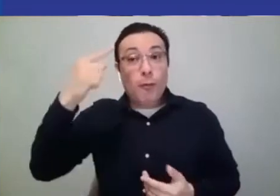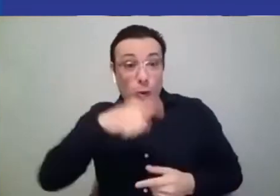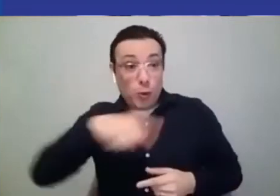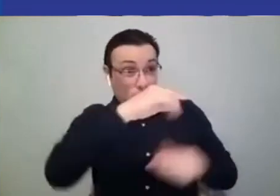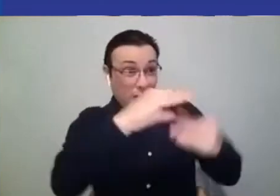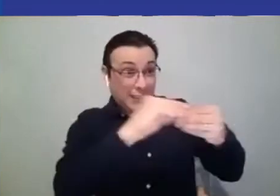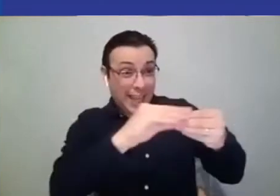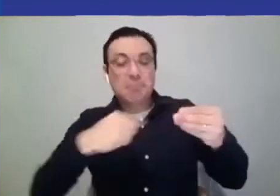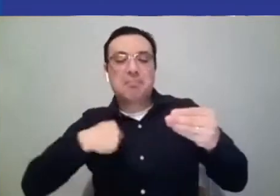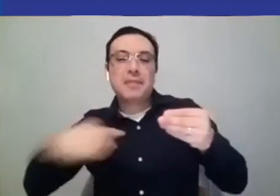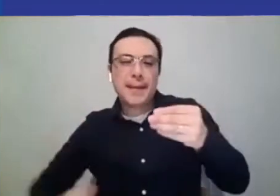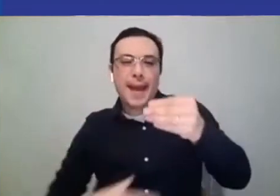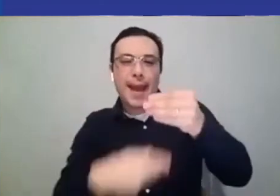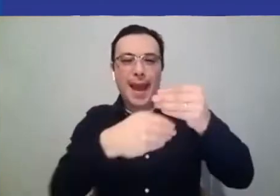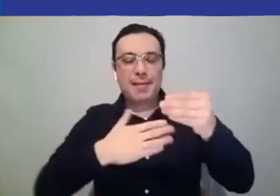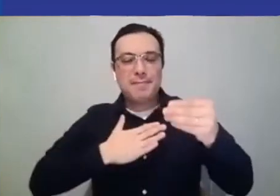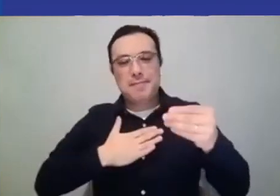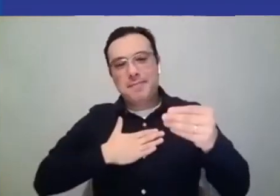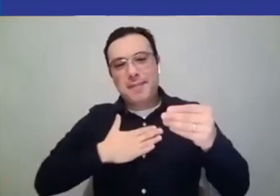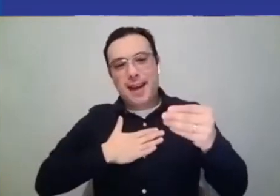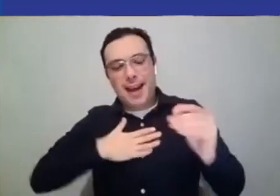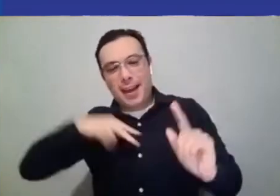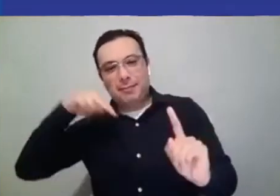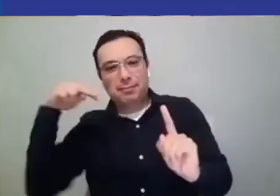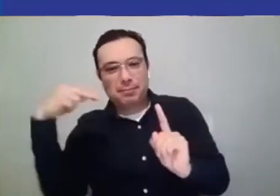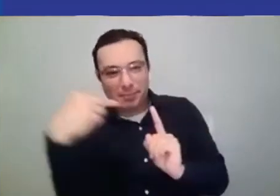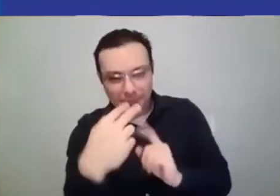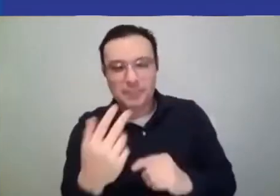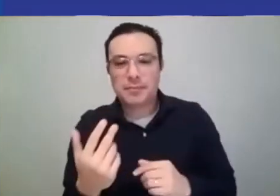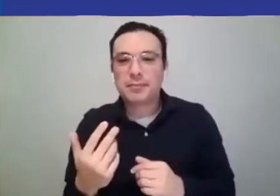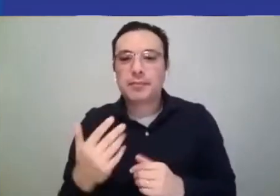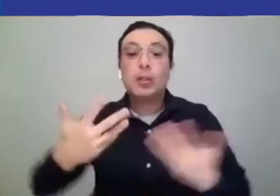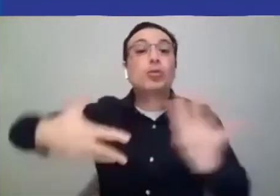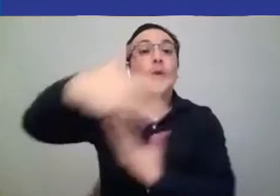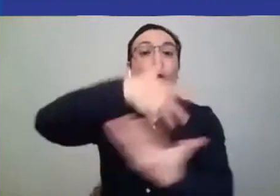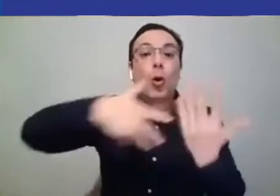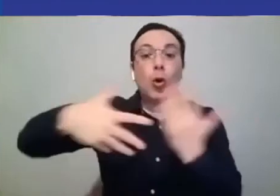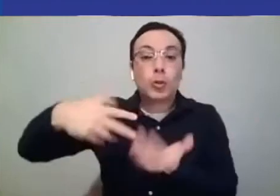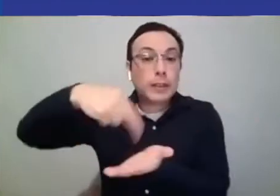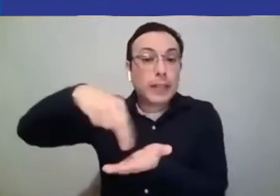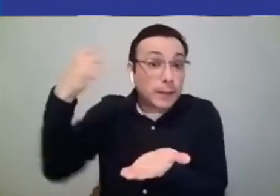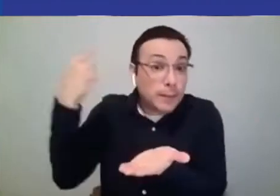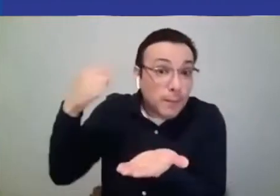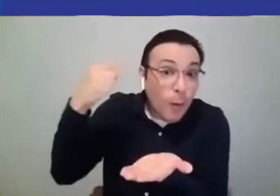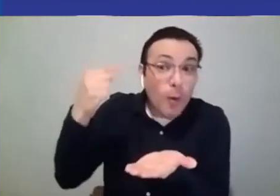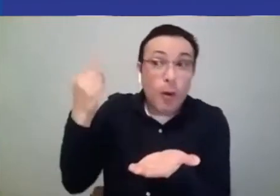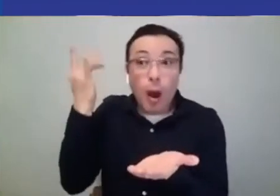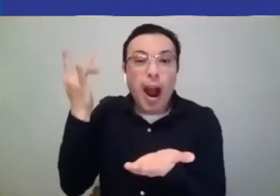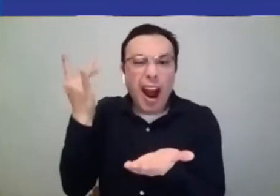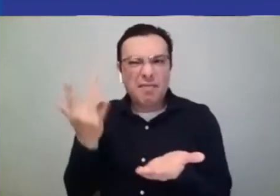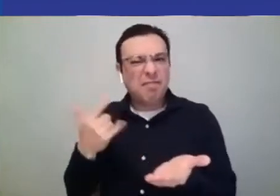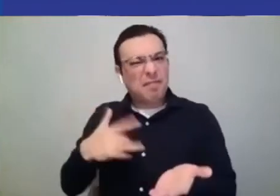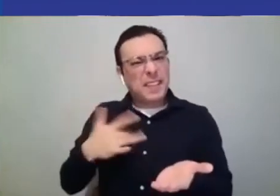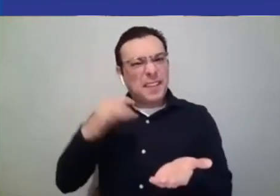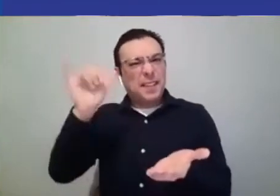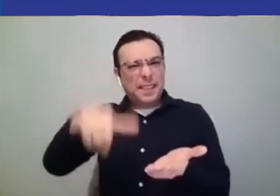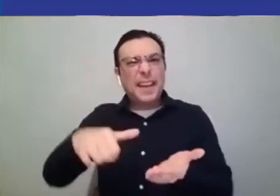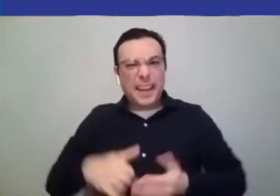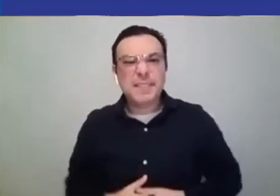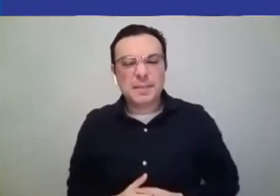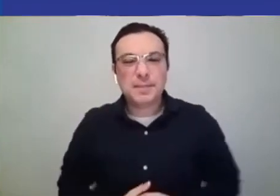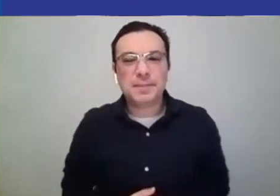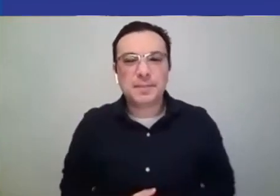have said, I think that for me, that's a big part of the function and the existence of social